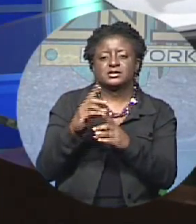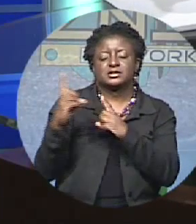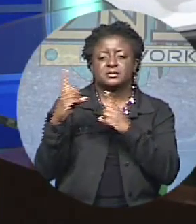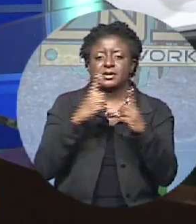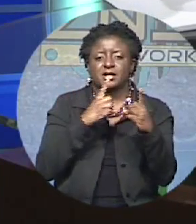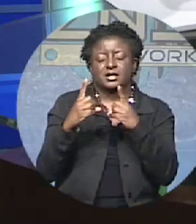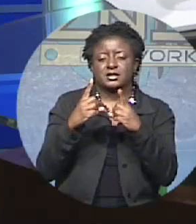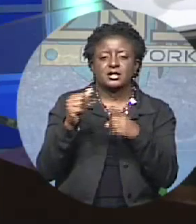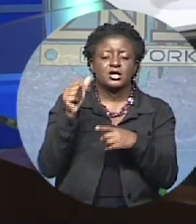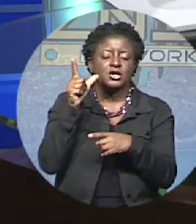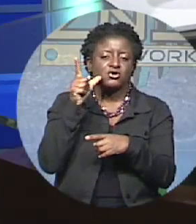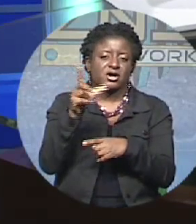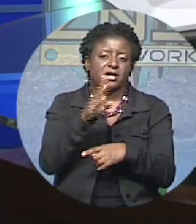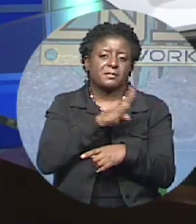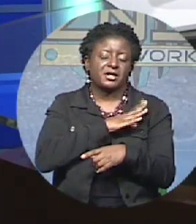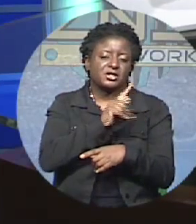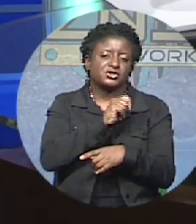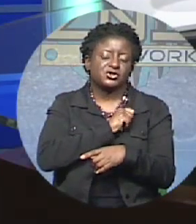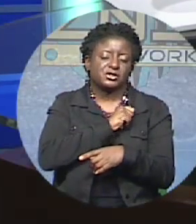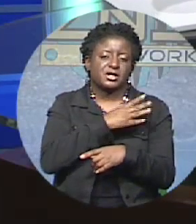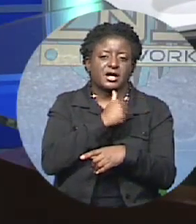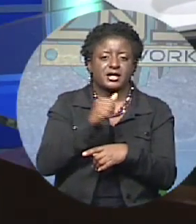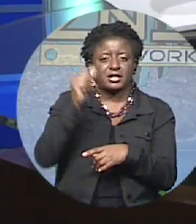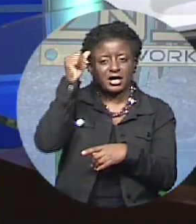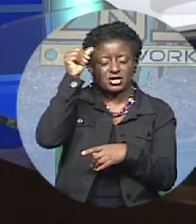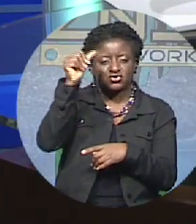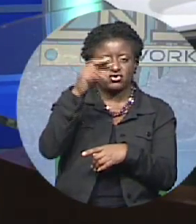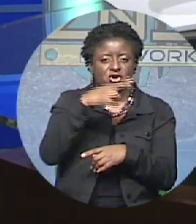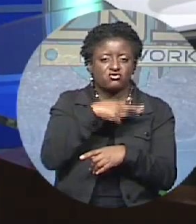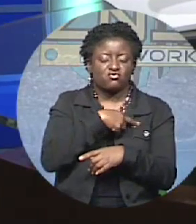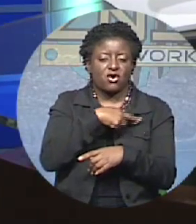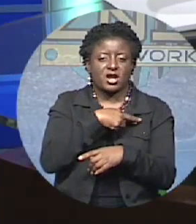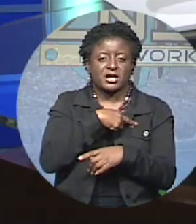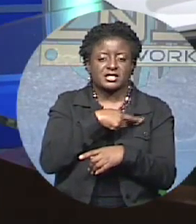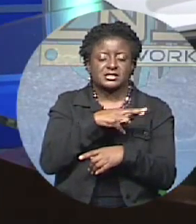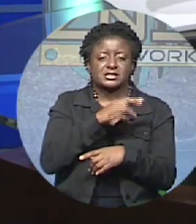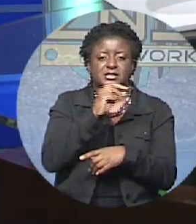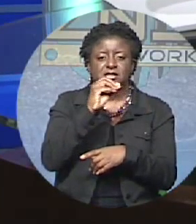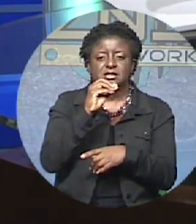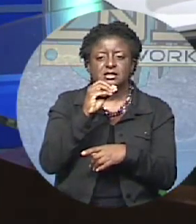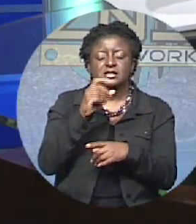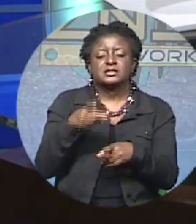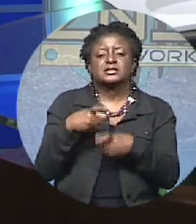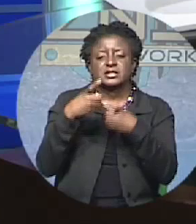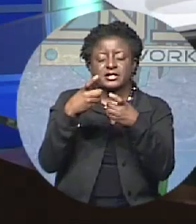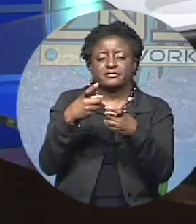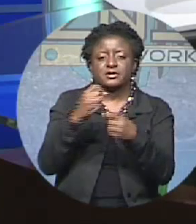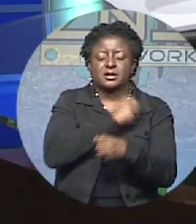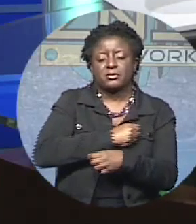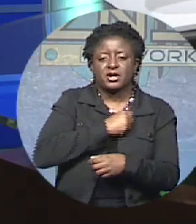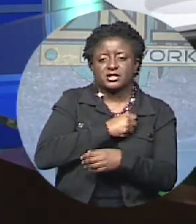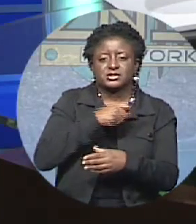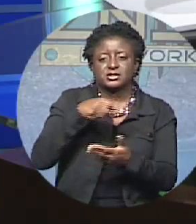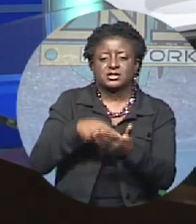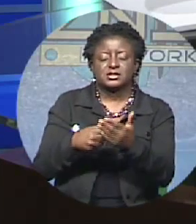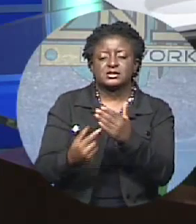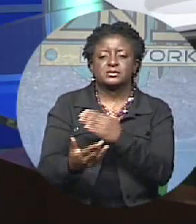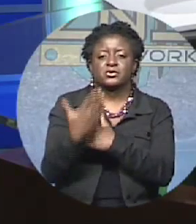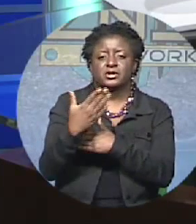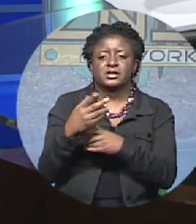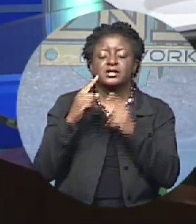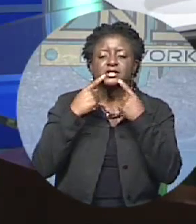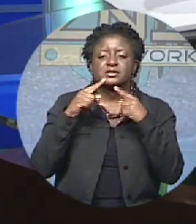Fort Charlotte MP Andre Rollins delivered prepared apologies this morning, expressing their regret over an incident which drew public